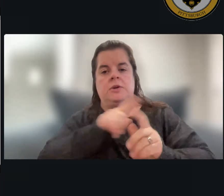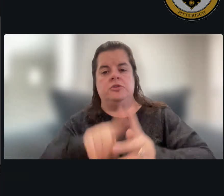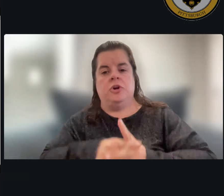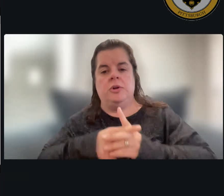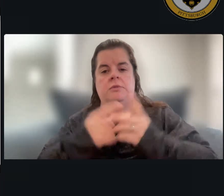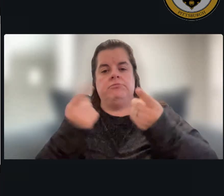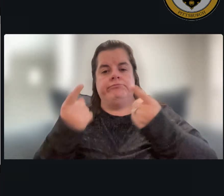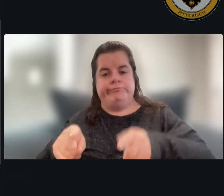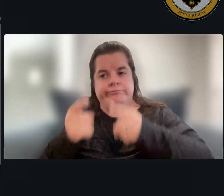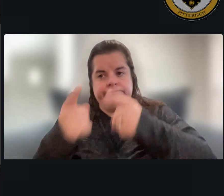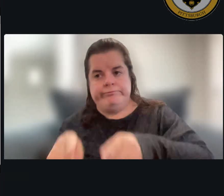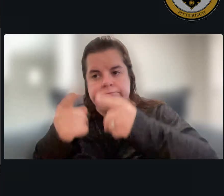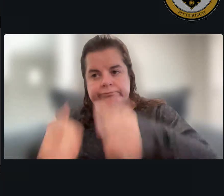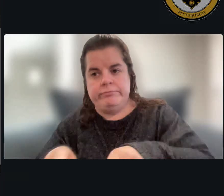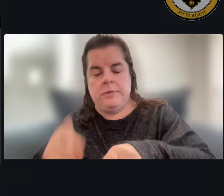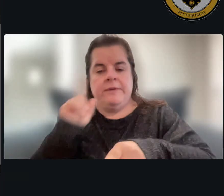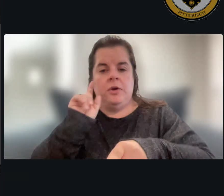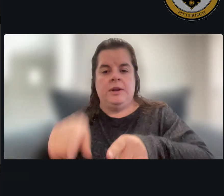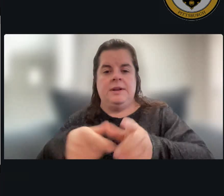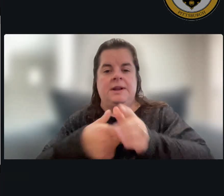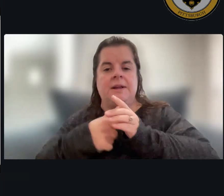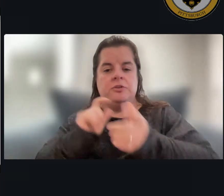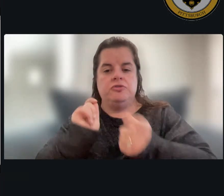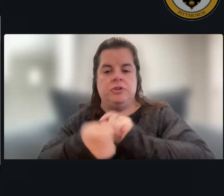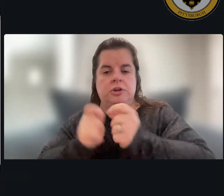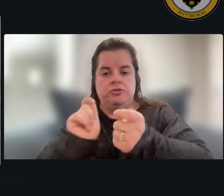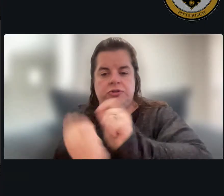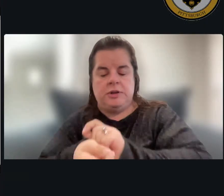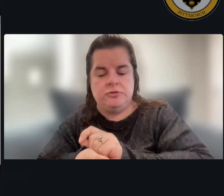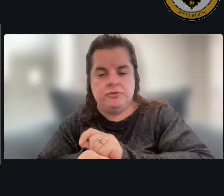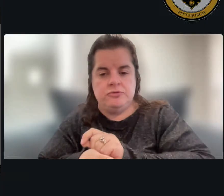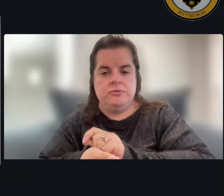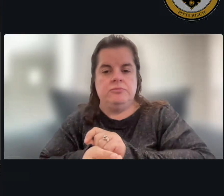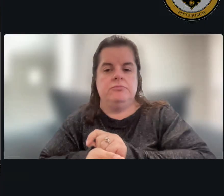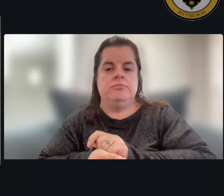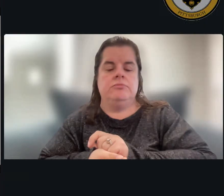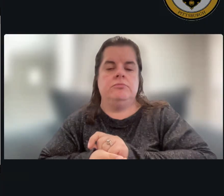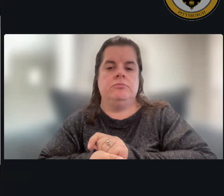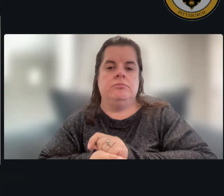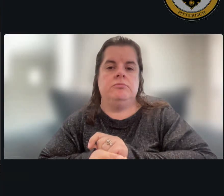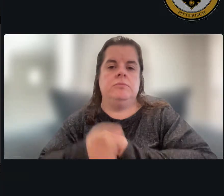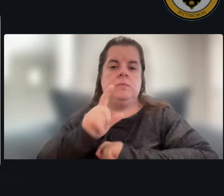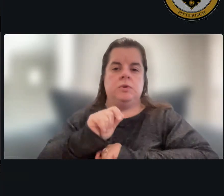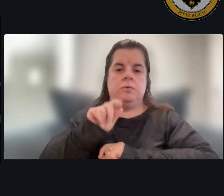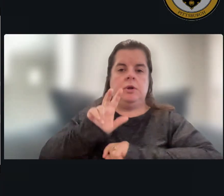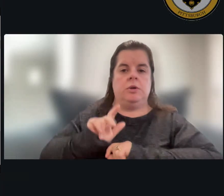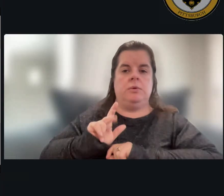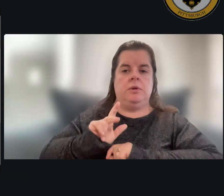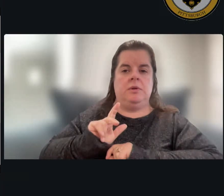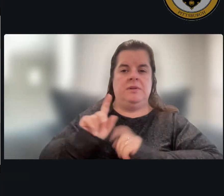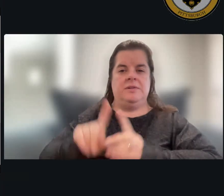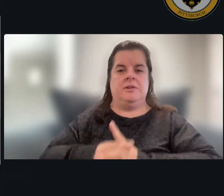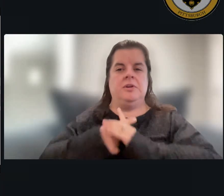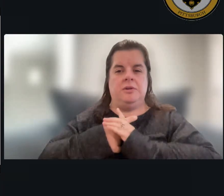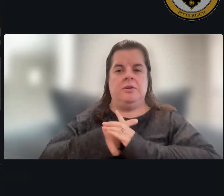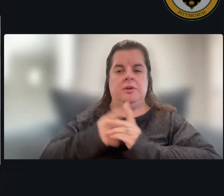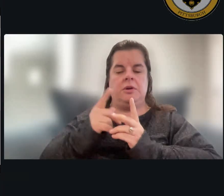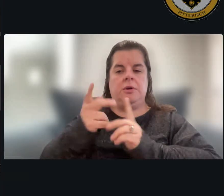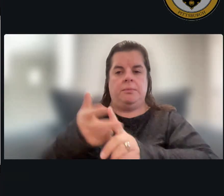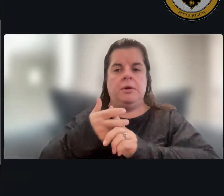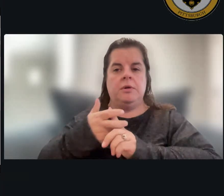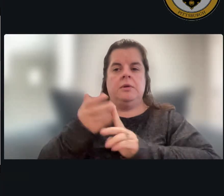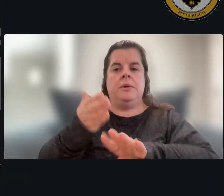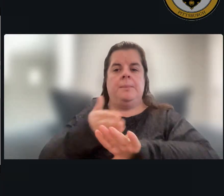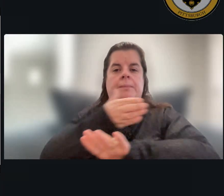necessary changes that we knew needed to occur. So in 2023, we launched a procurement modernization